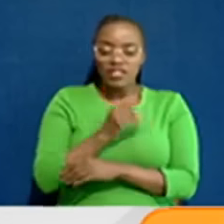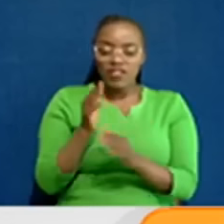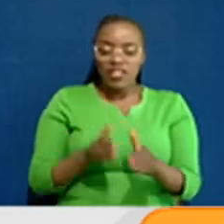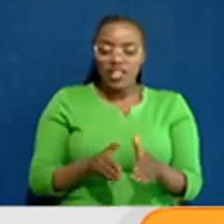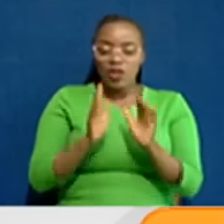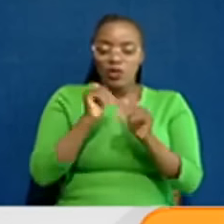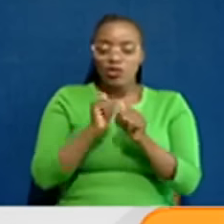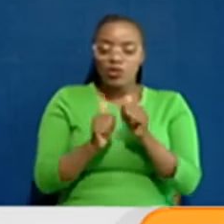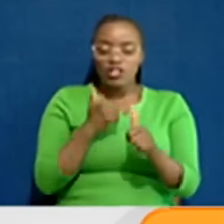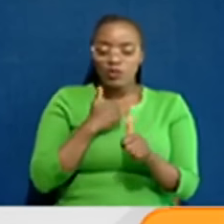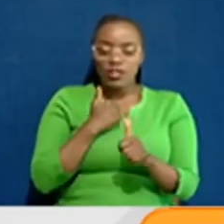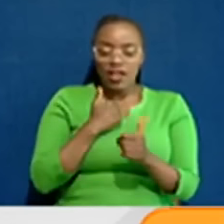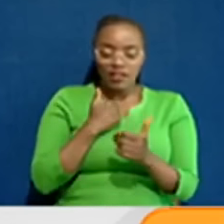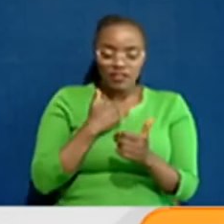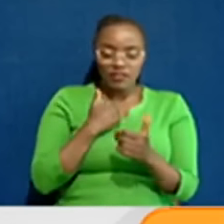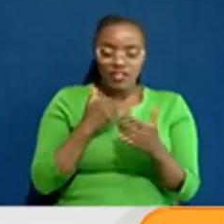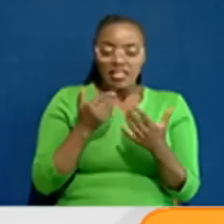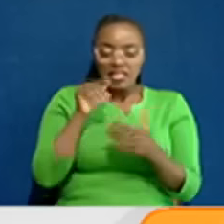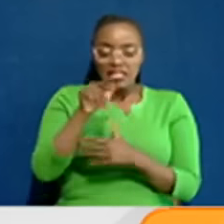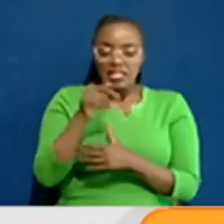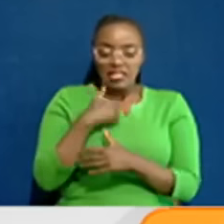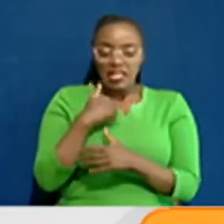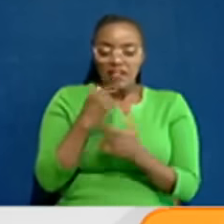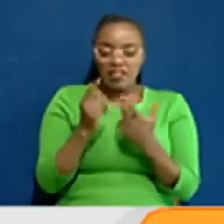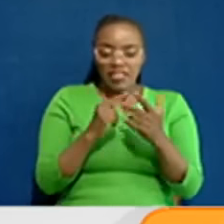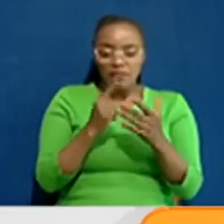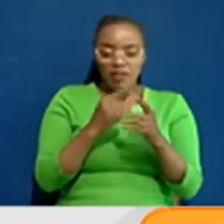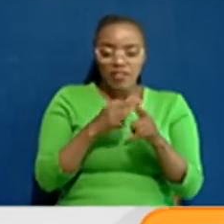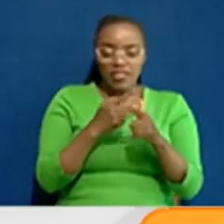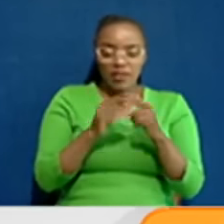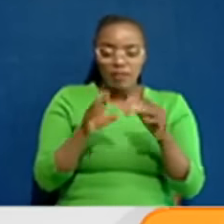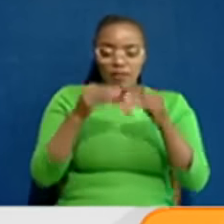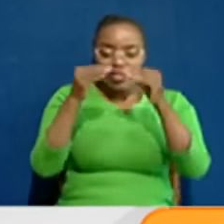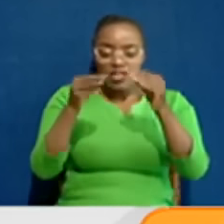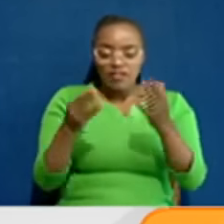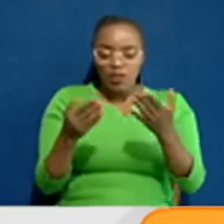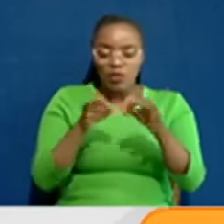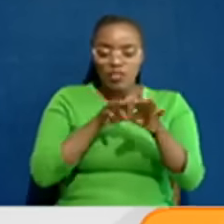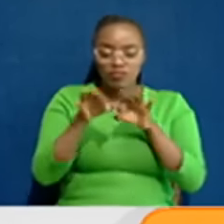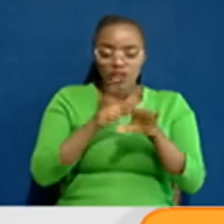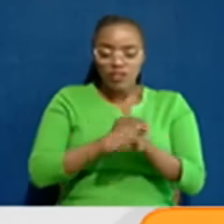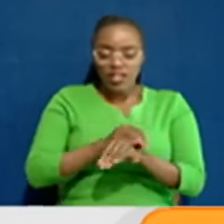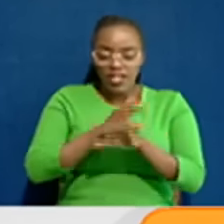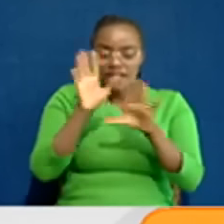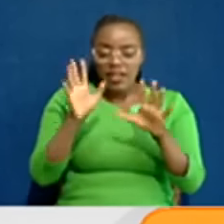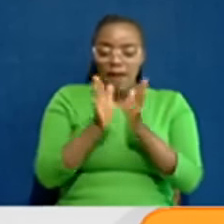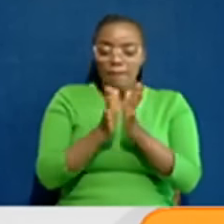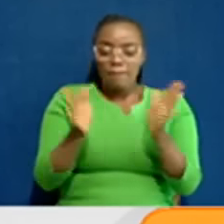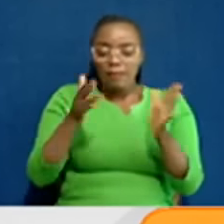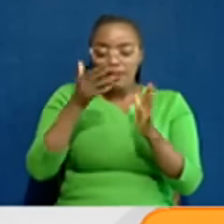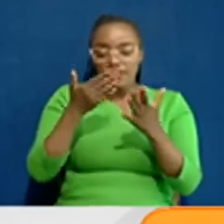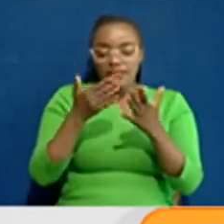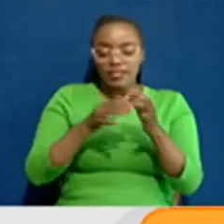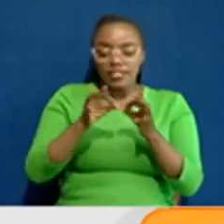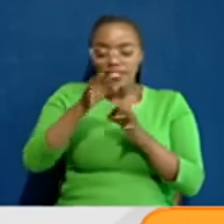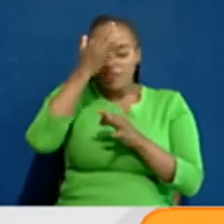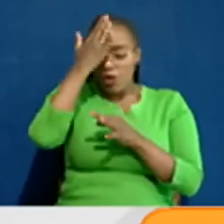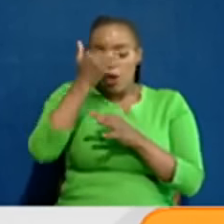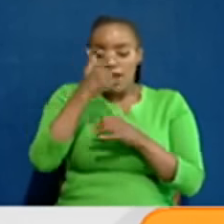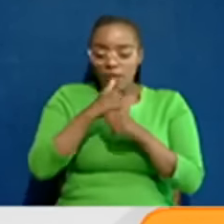tolling policy. The policy will be developed with extensive public participation to ensure that